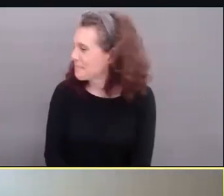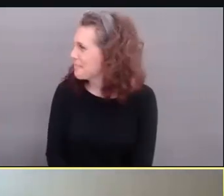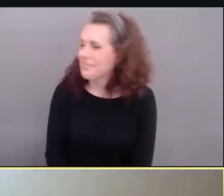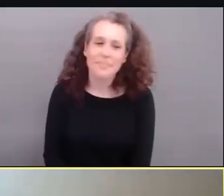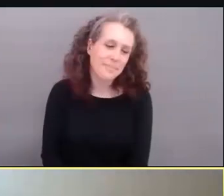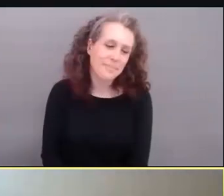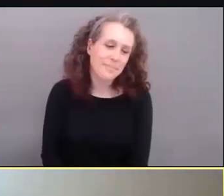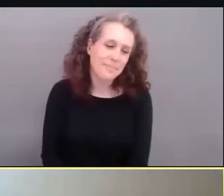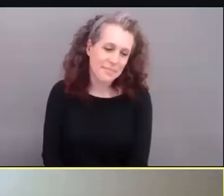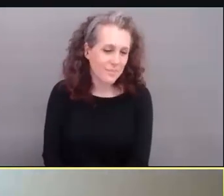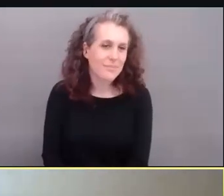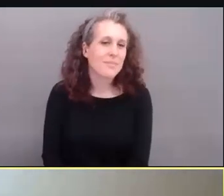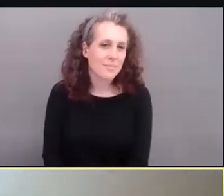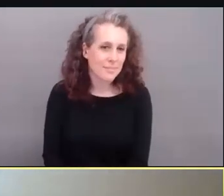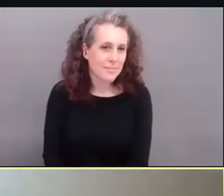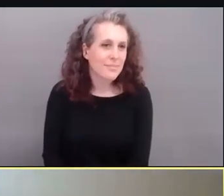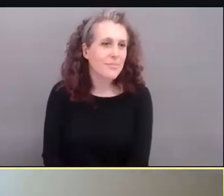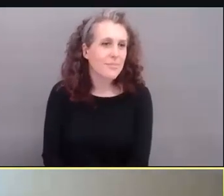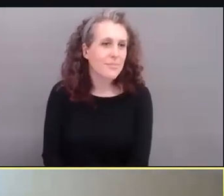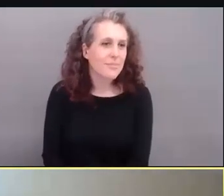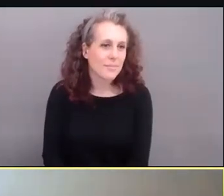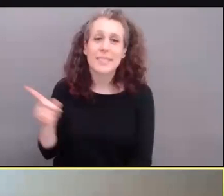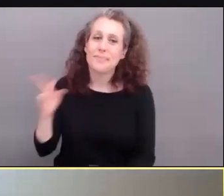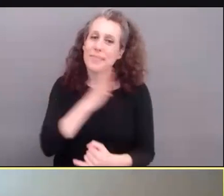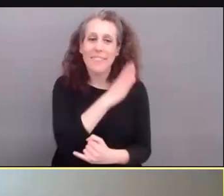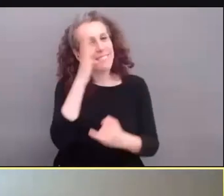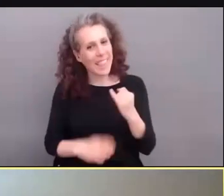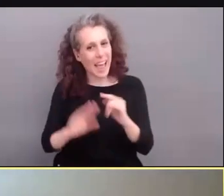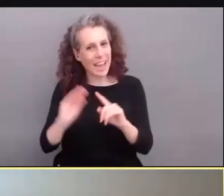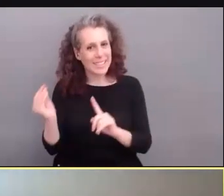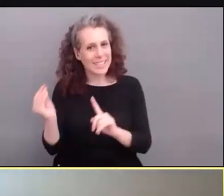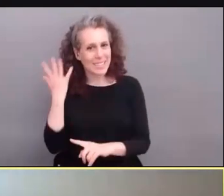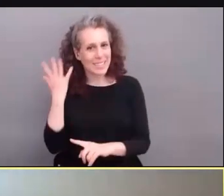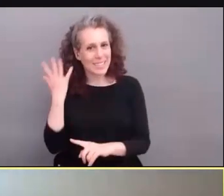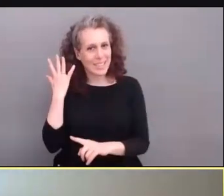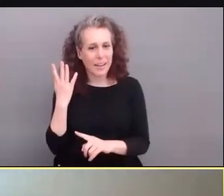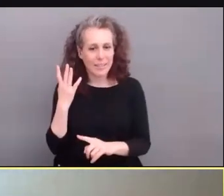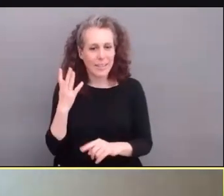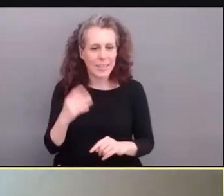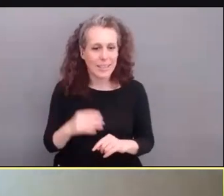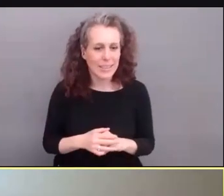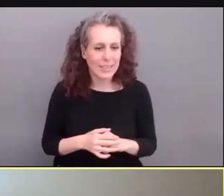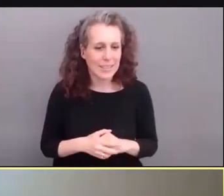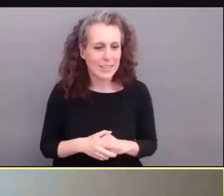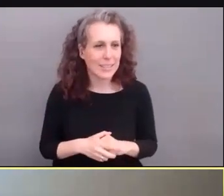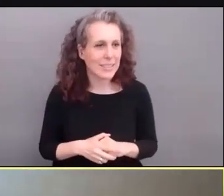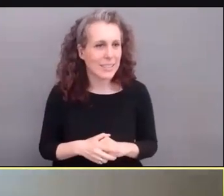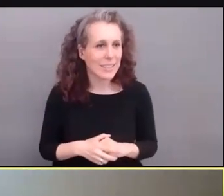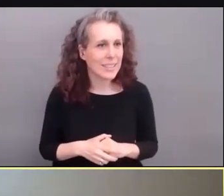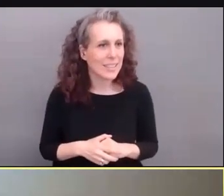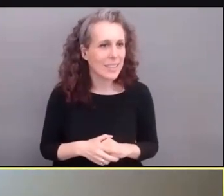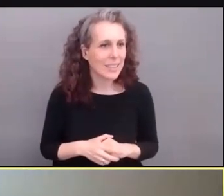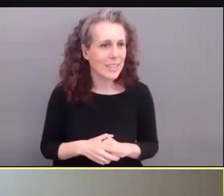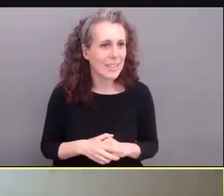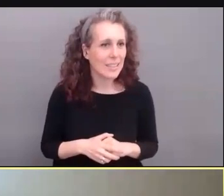Yeah, this is our final slide of this part of the presentation. It's fine with all these